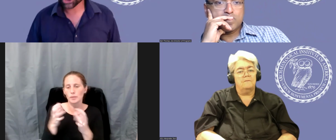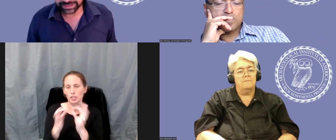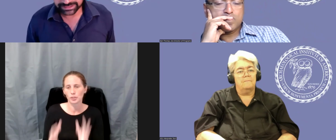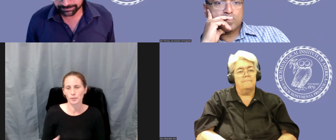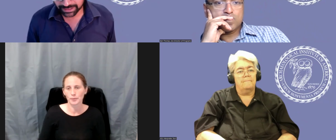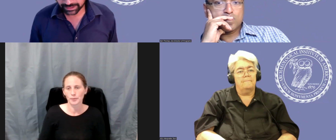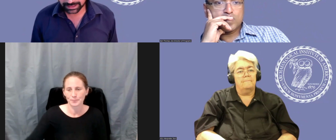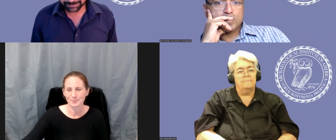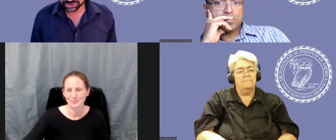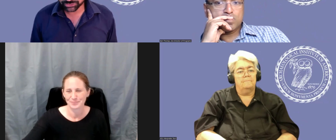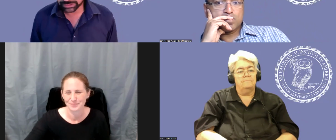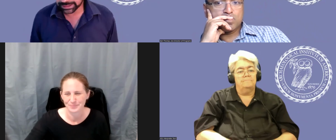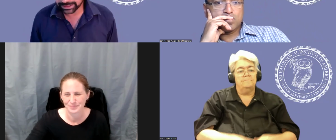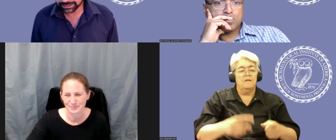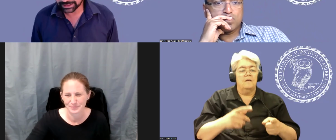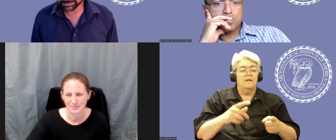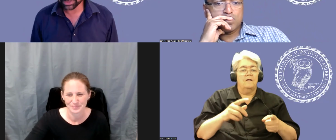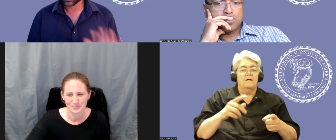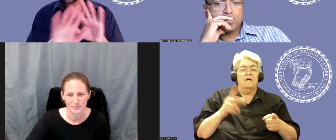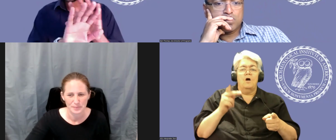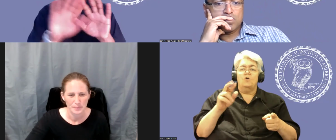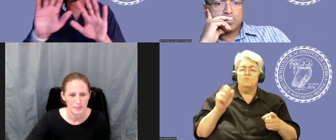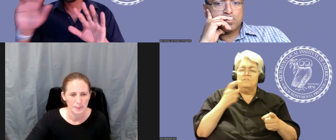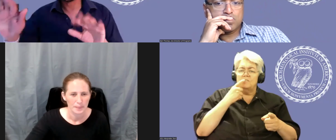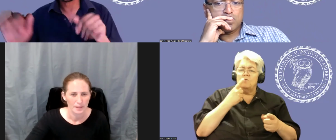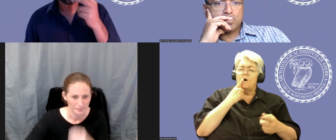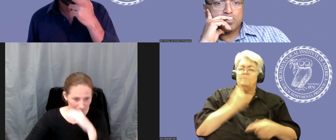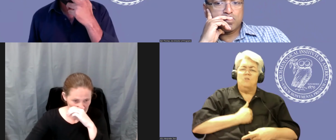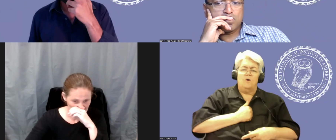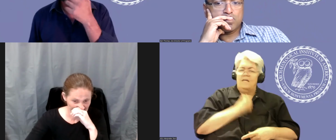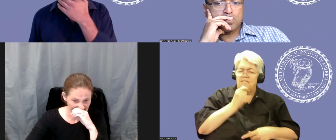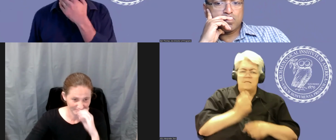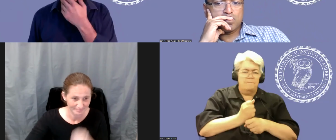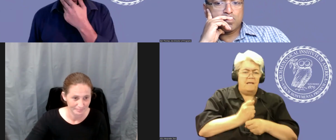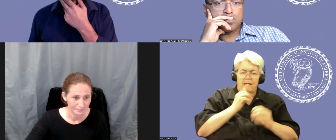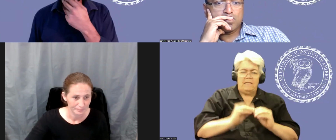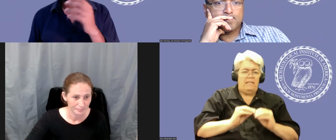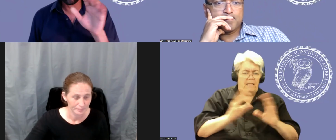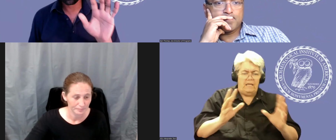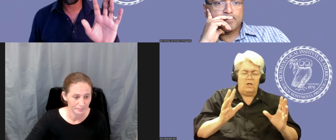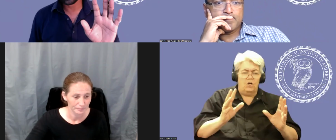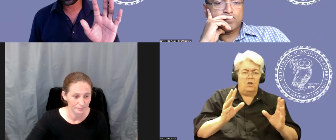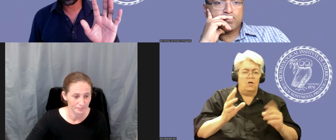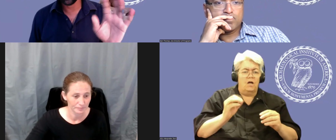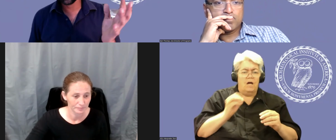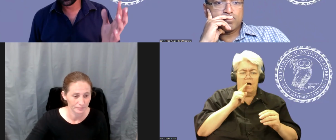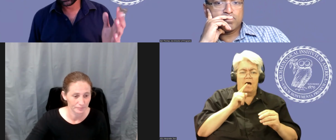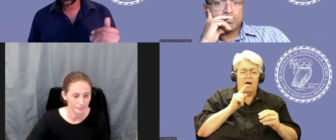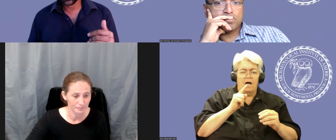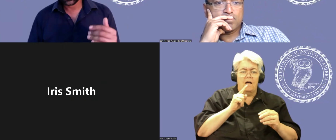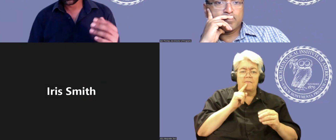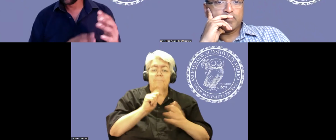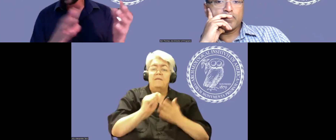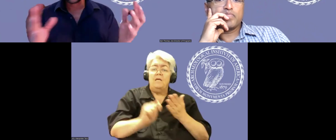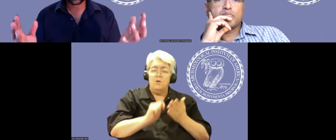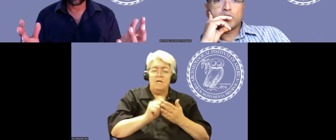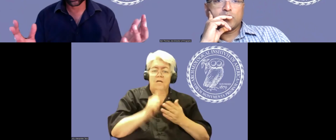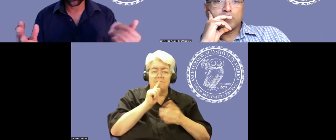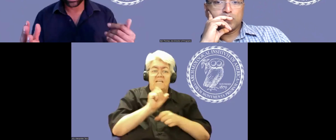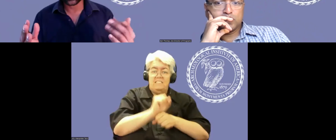I'm, I'm sorry. I didn't make that absolutely clear in the presentation. I would just use those broadcats. Um, the period of enslavement, uh,